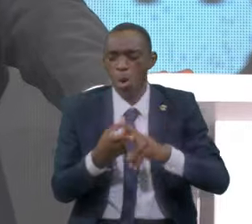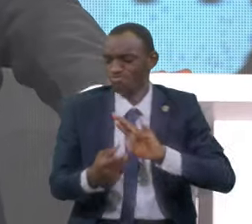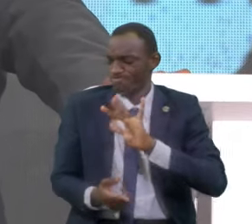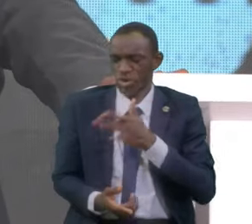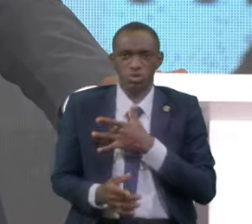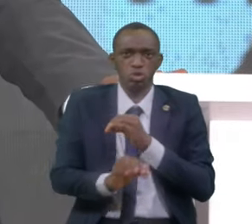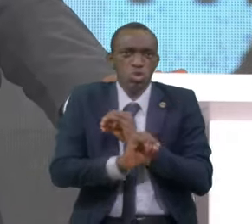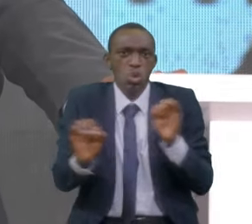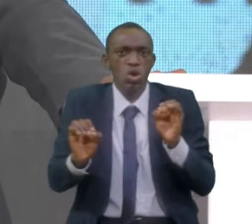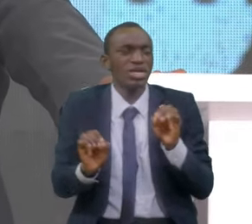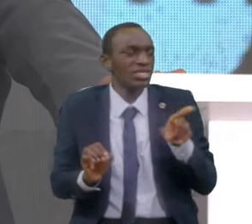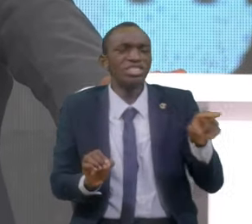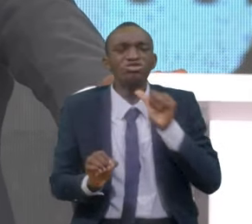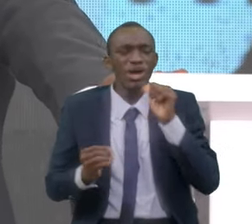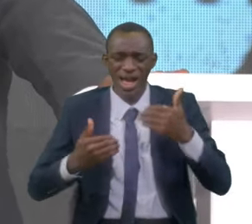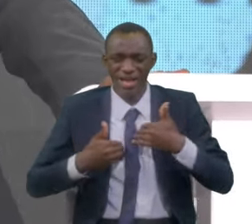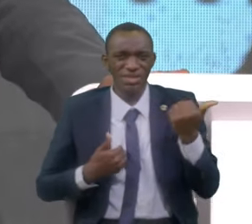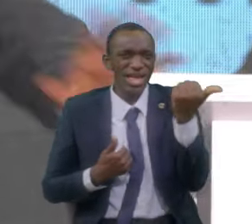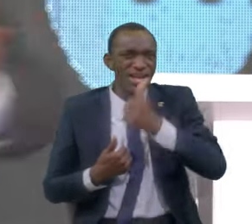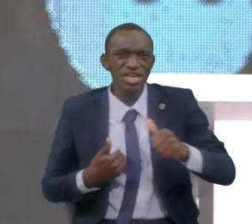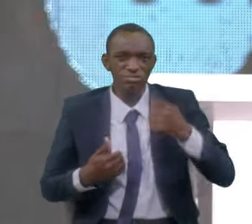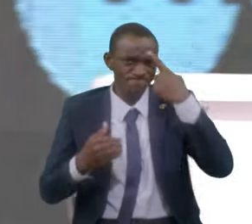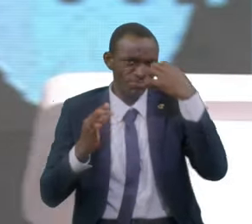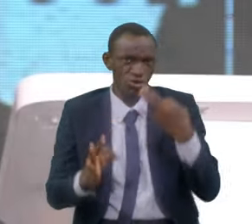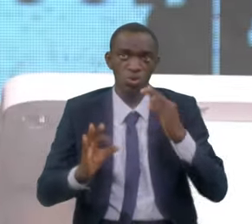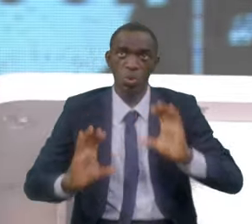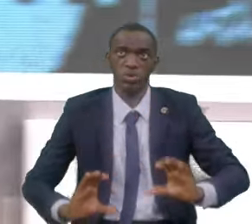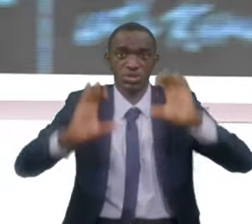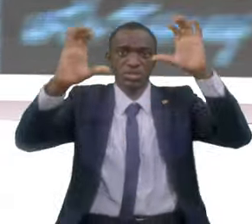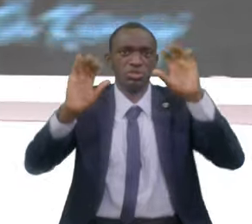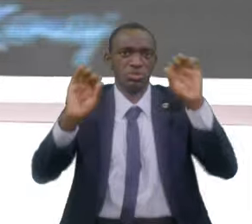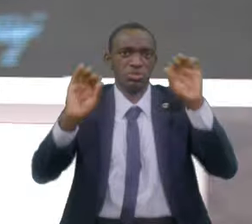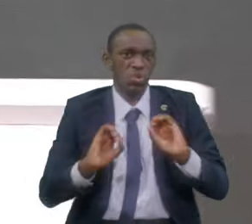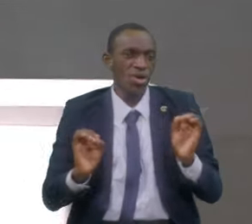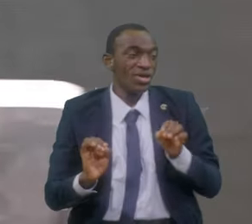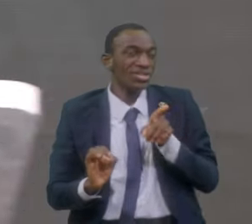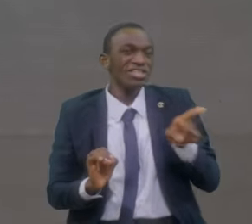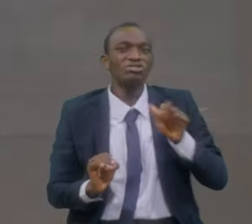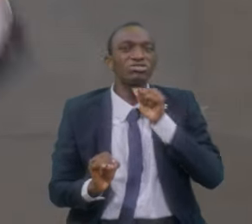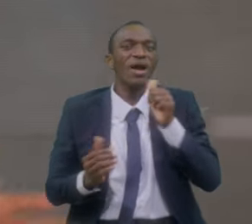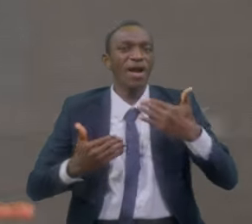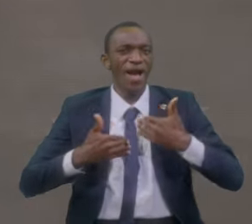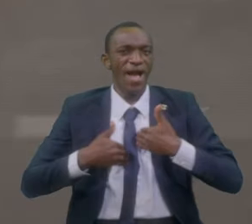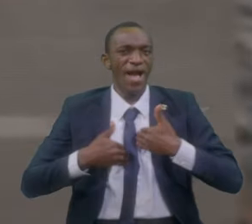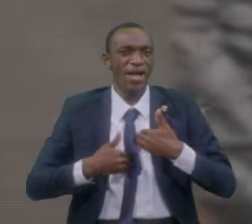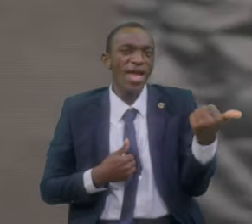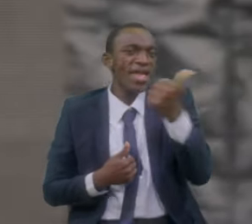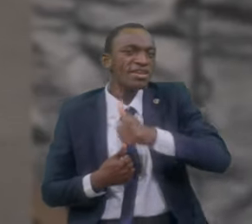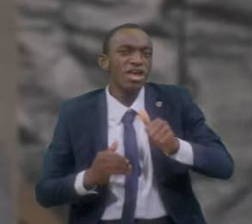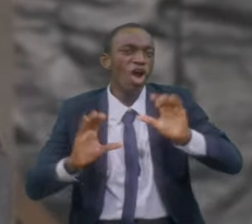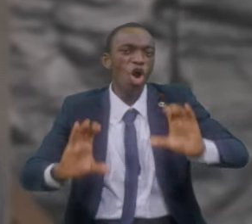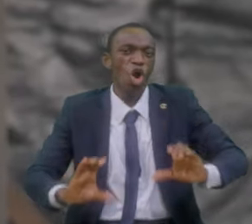any consecration they're standing for. They don't have any commitment